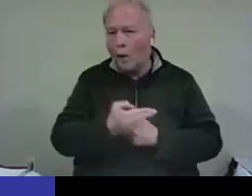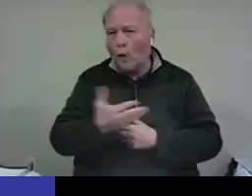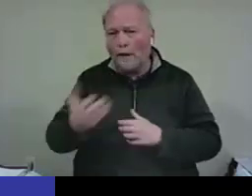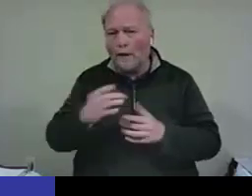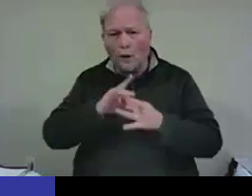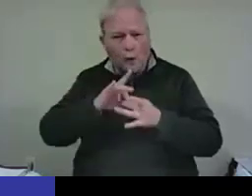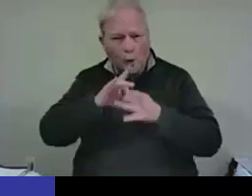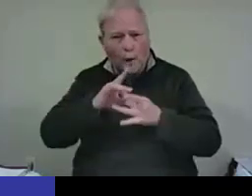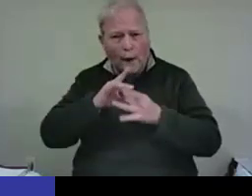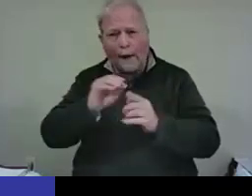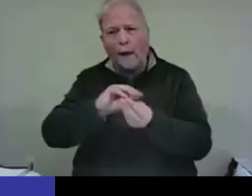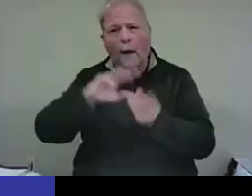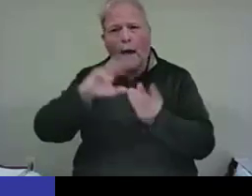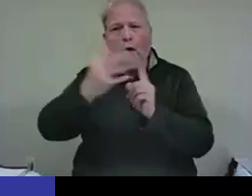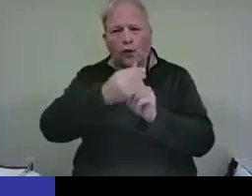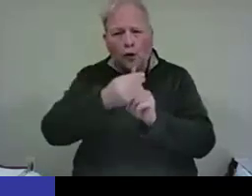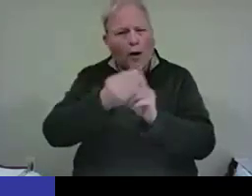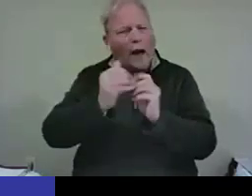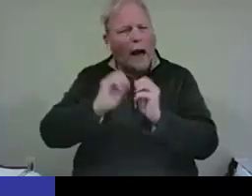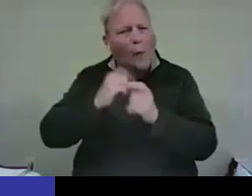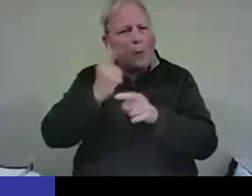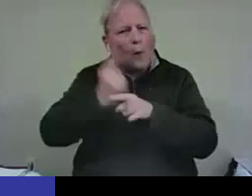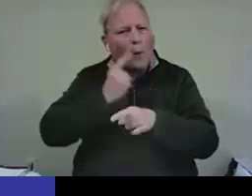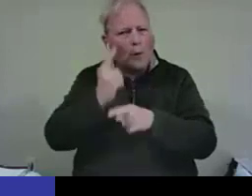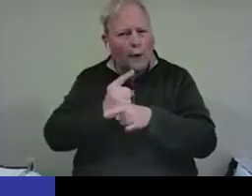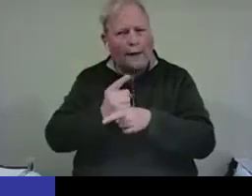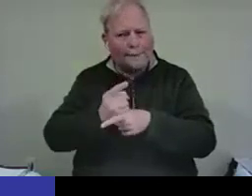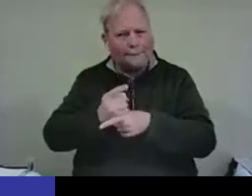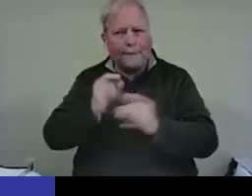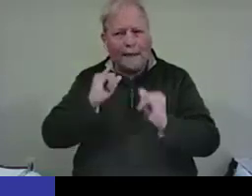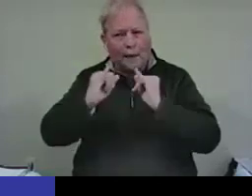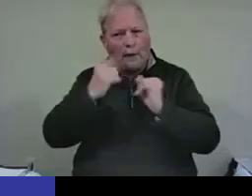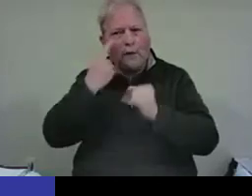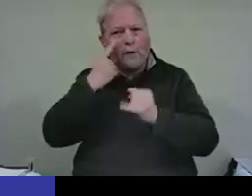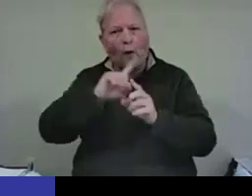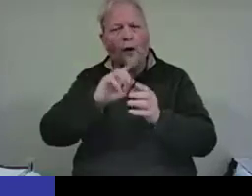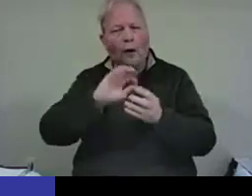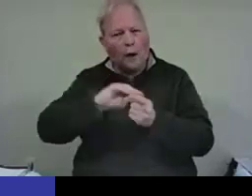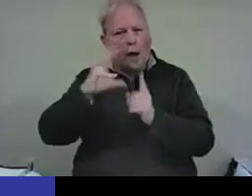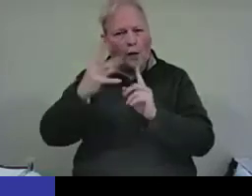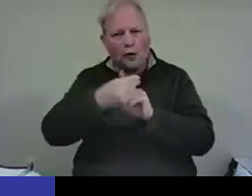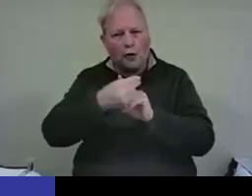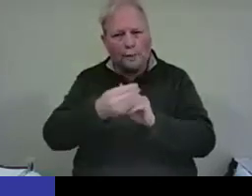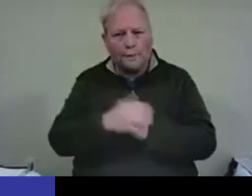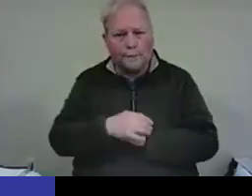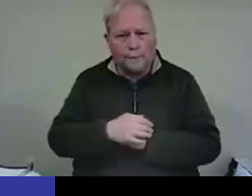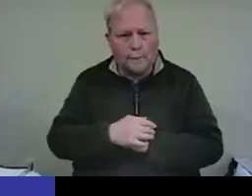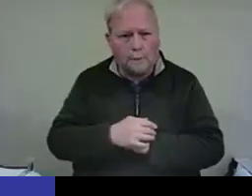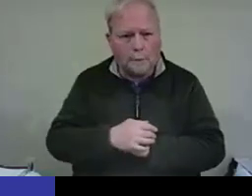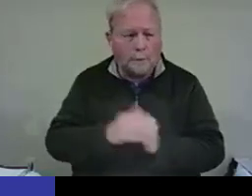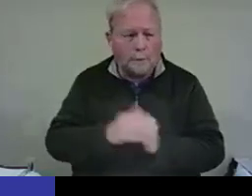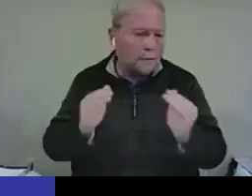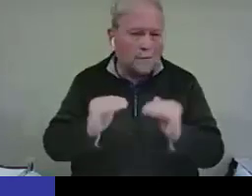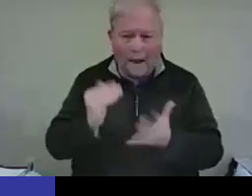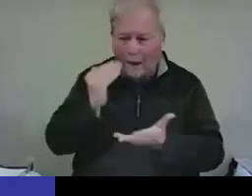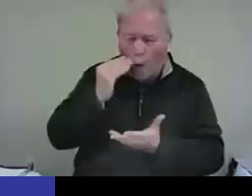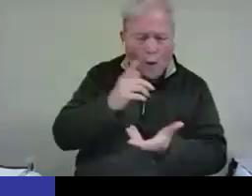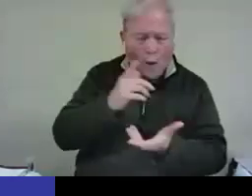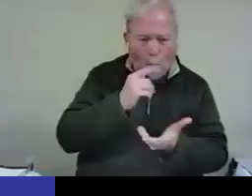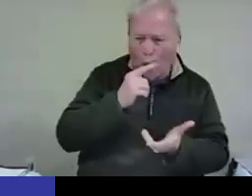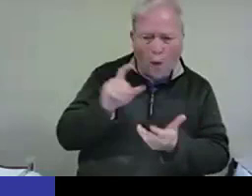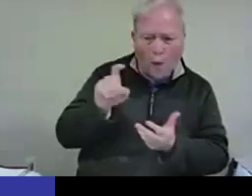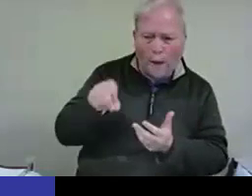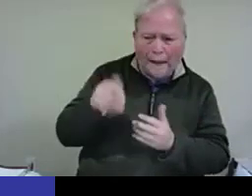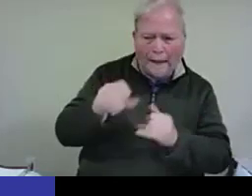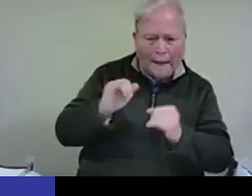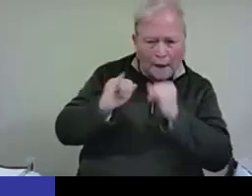really important to this process. Know who you need to interview to get information on how the student functions across multiple